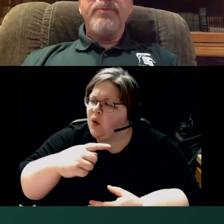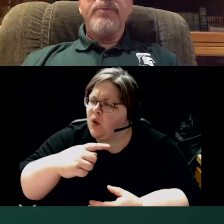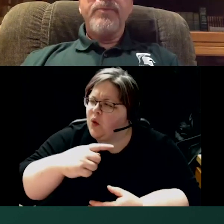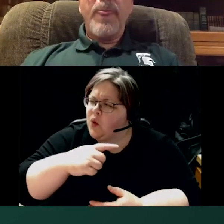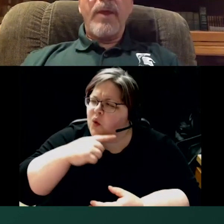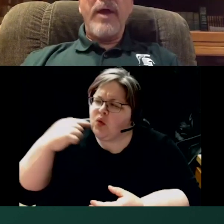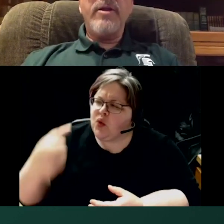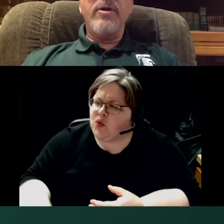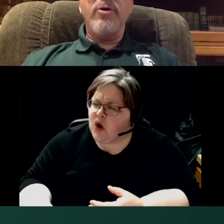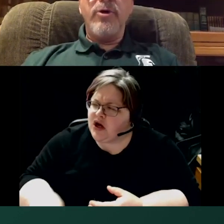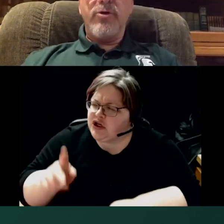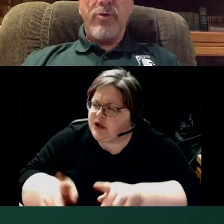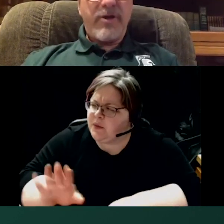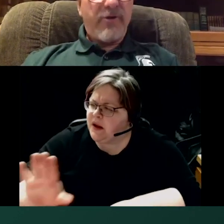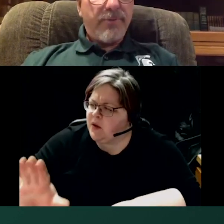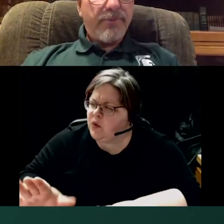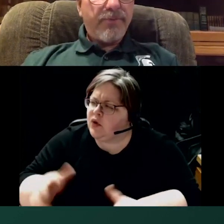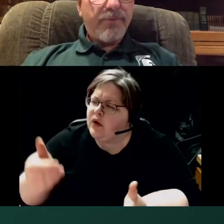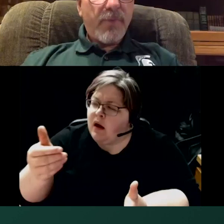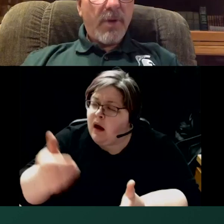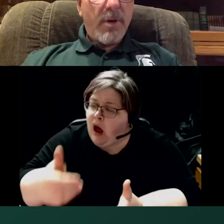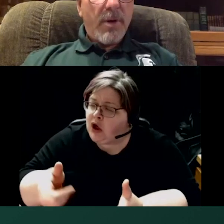Um, that's a good question.